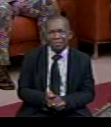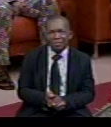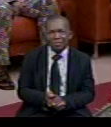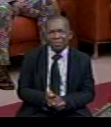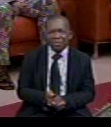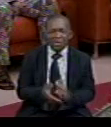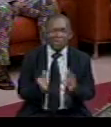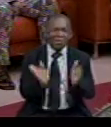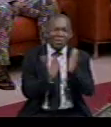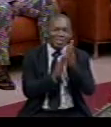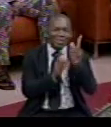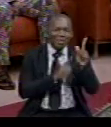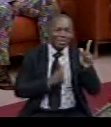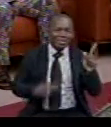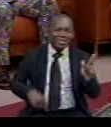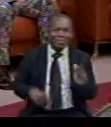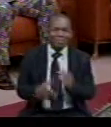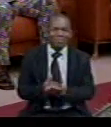Praise the Lord.